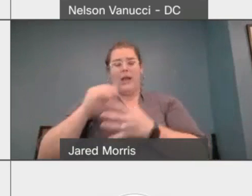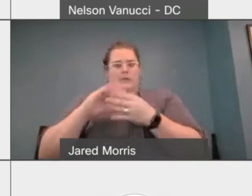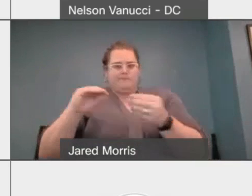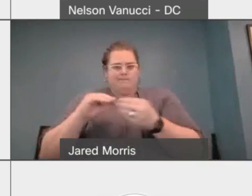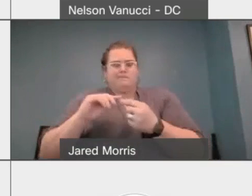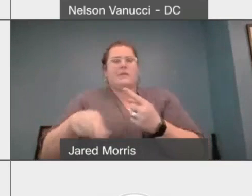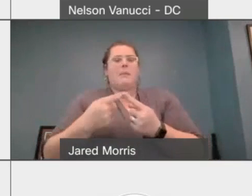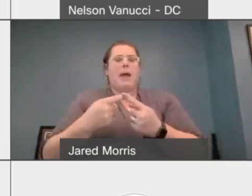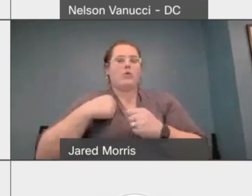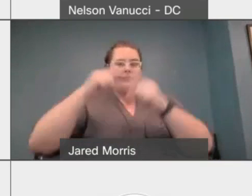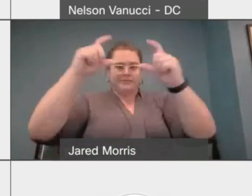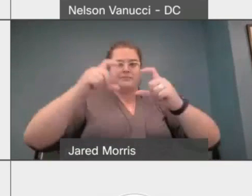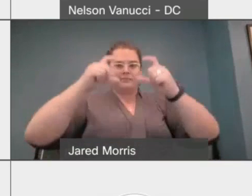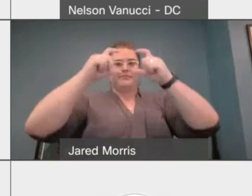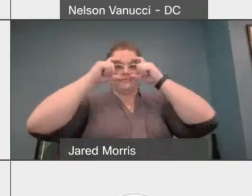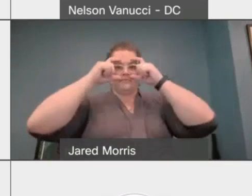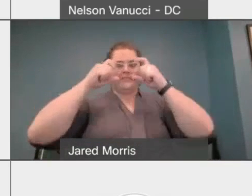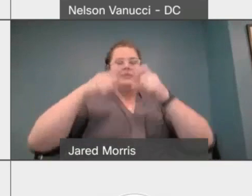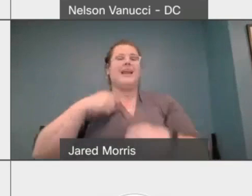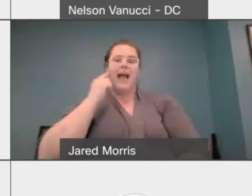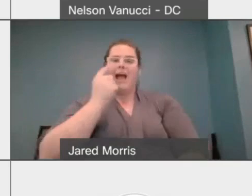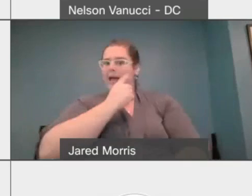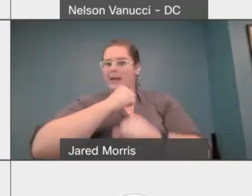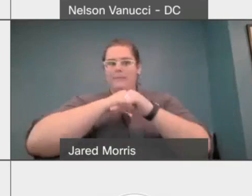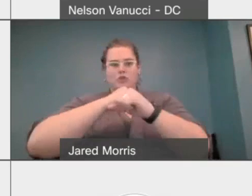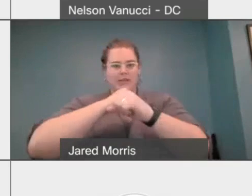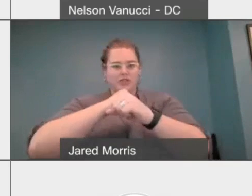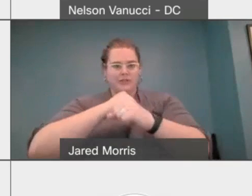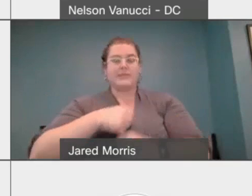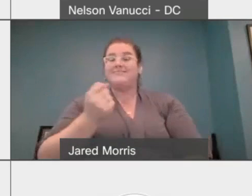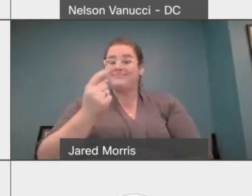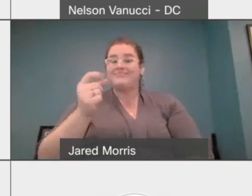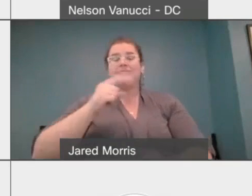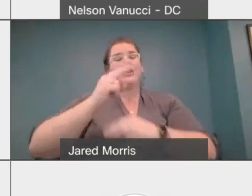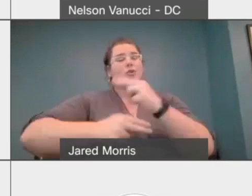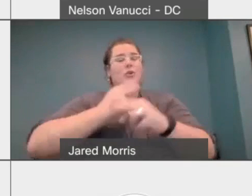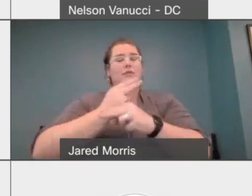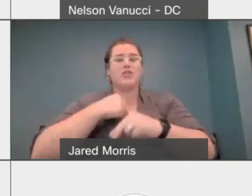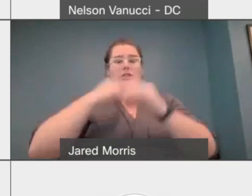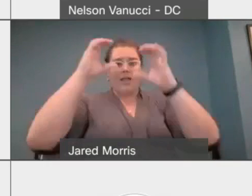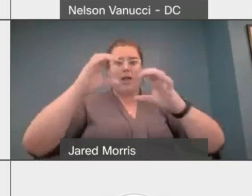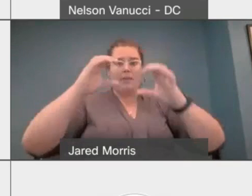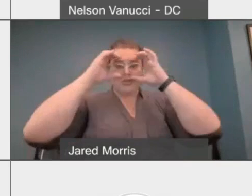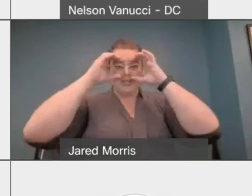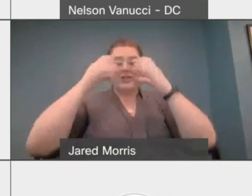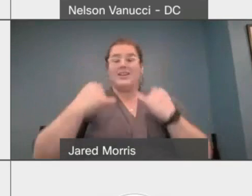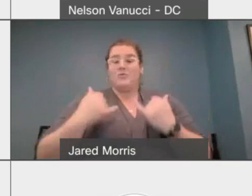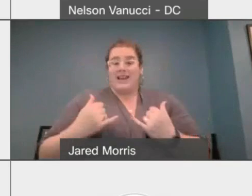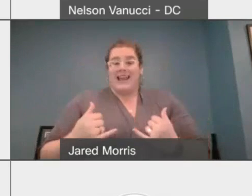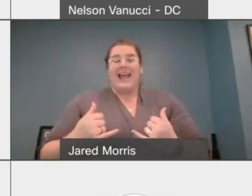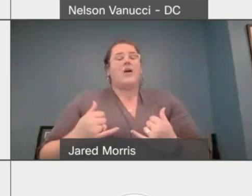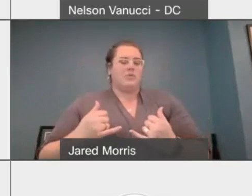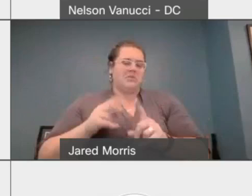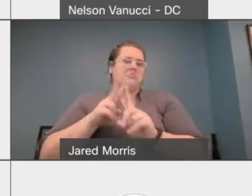phase 3. Just as a quick reminder, eye protection, universal eye protection is relaxed now. It is